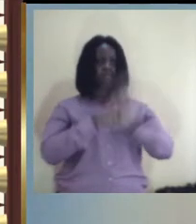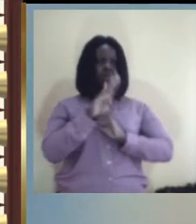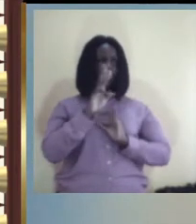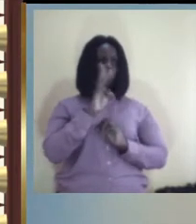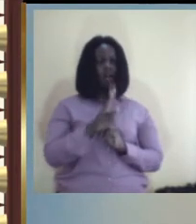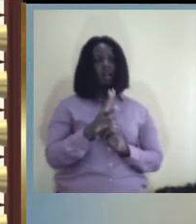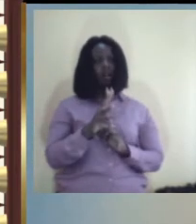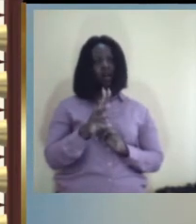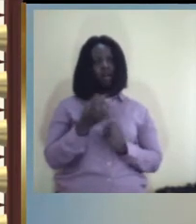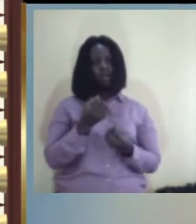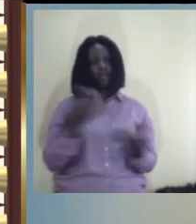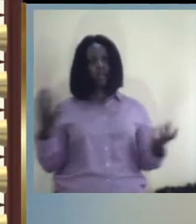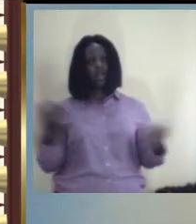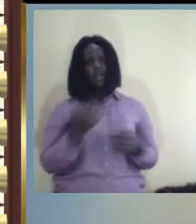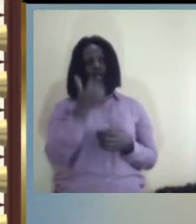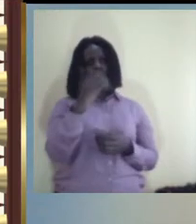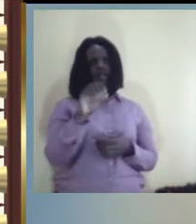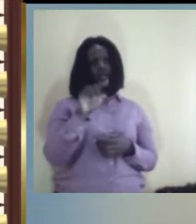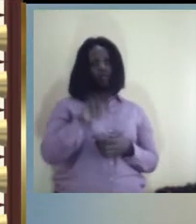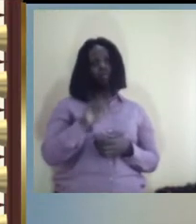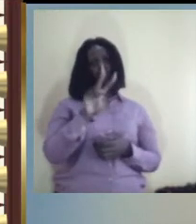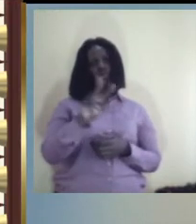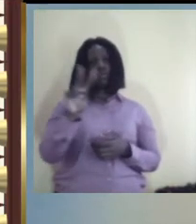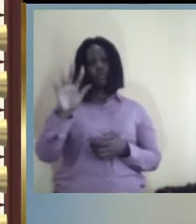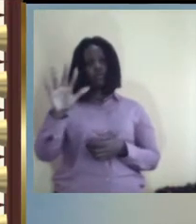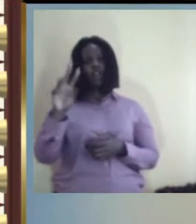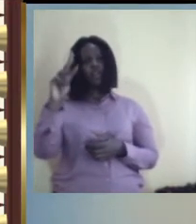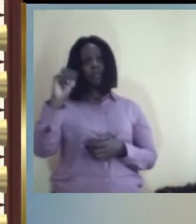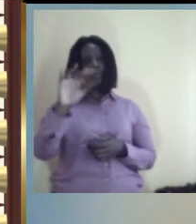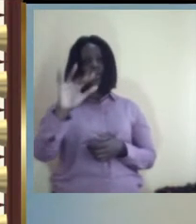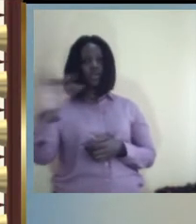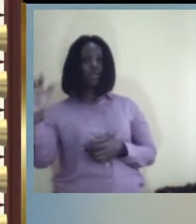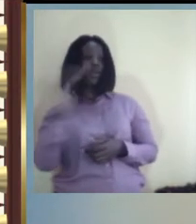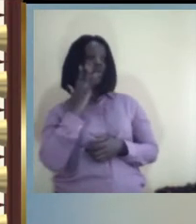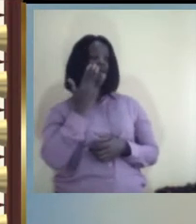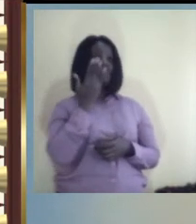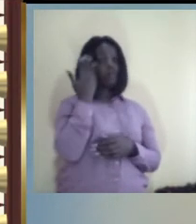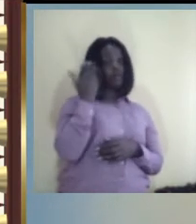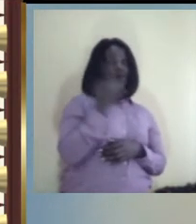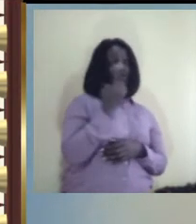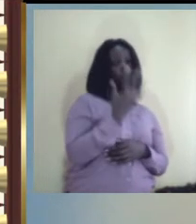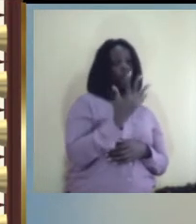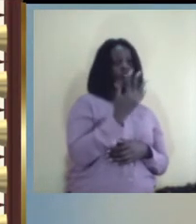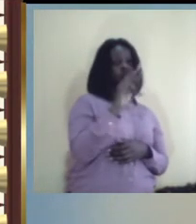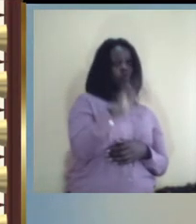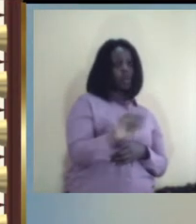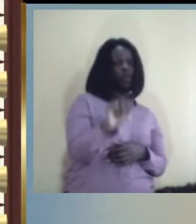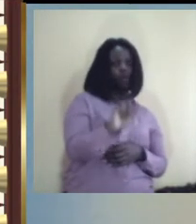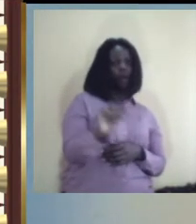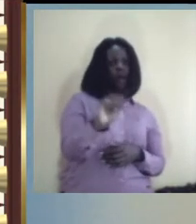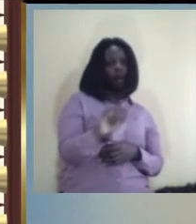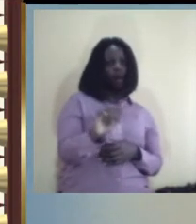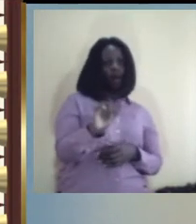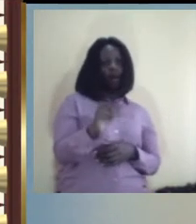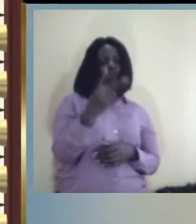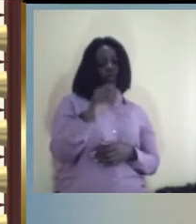of 60.225 million from 25 million in